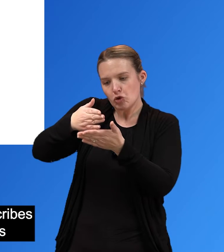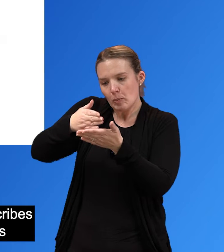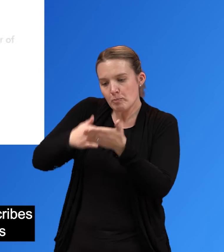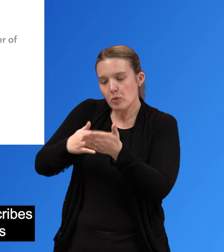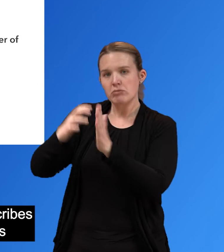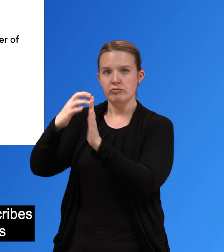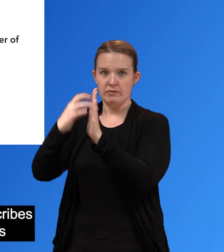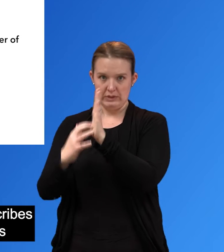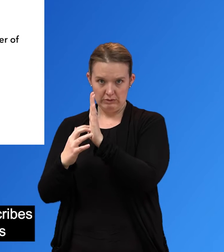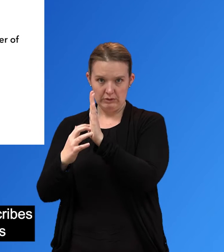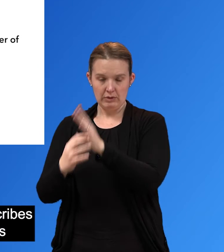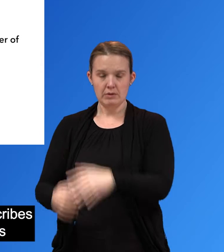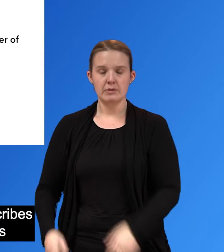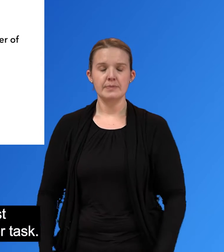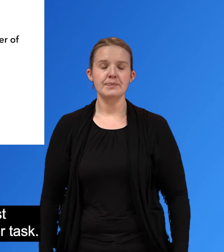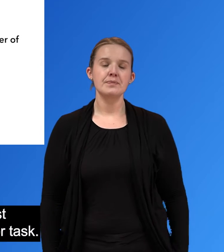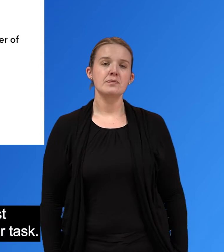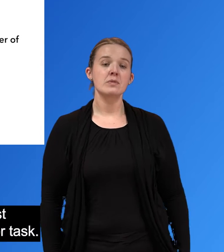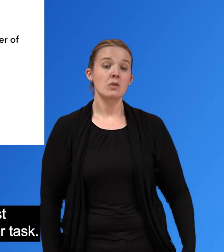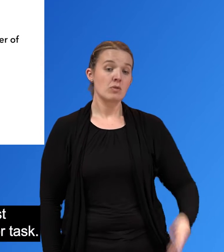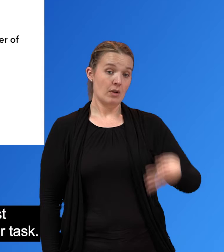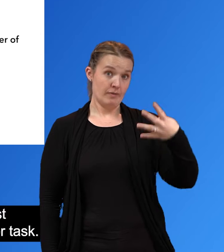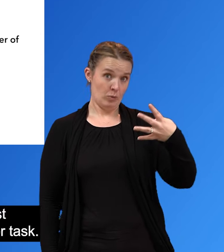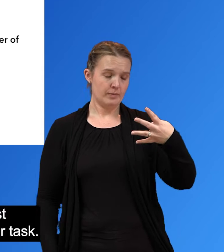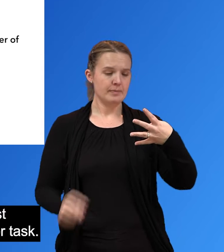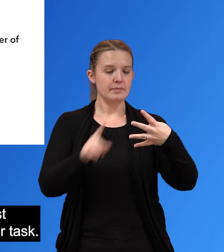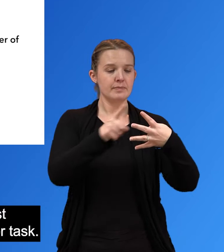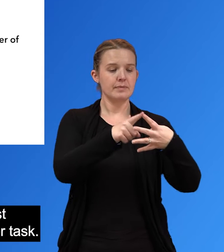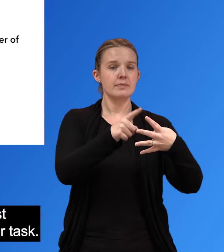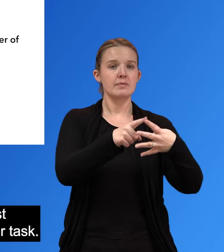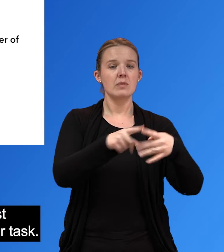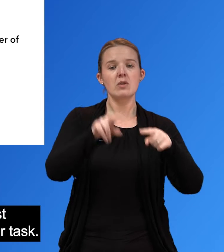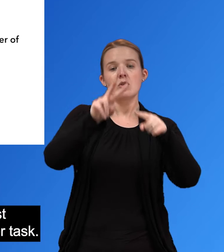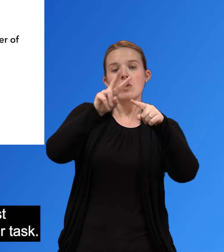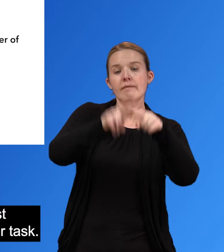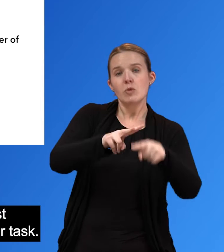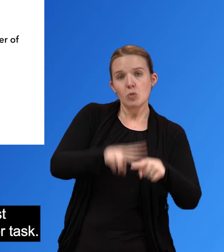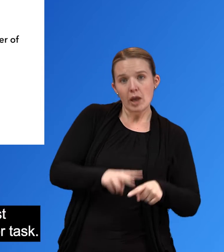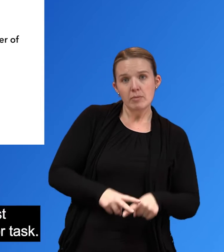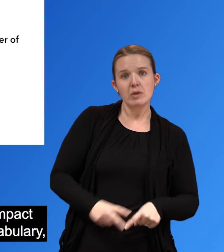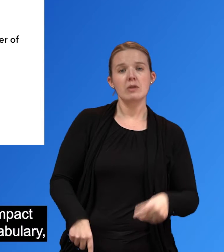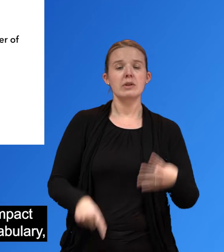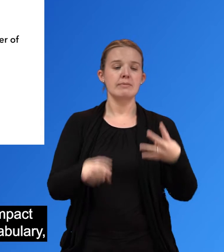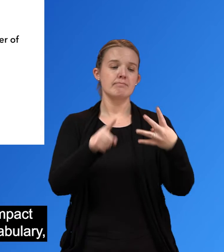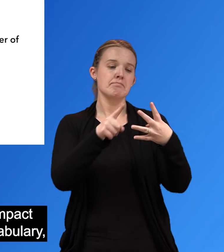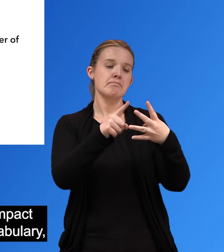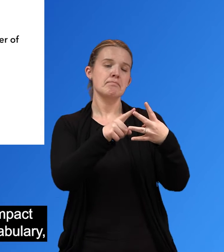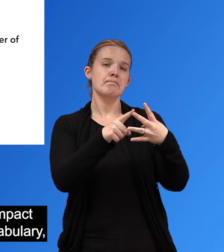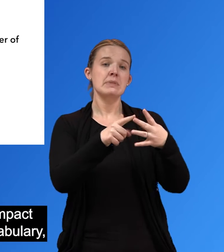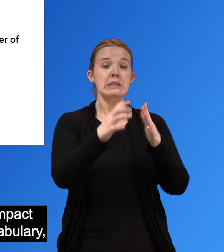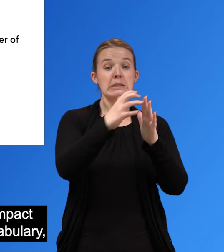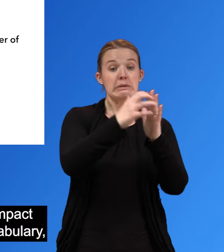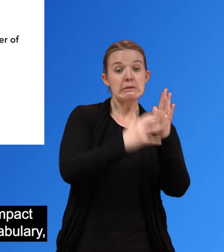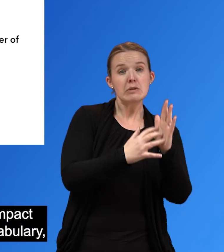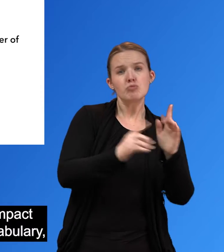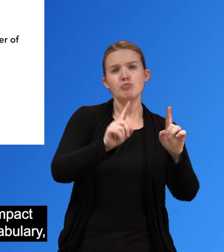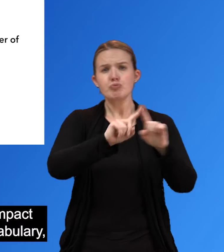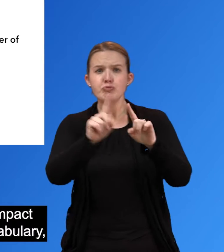Text complexity describes distinct properties of a text that exist regardless of reader or task. The properties that impact